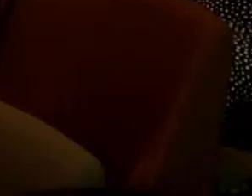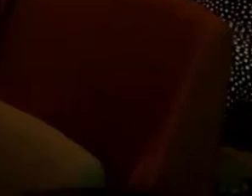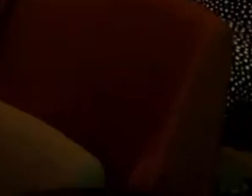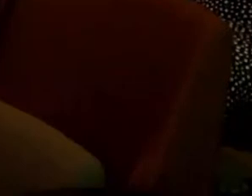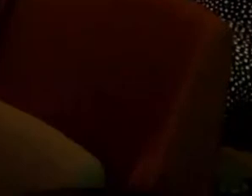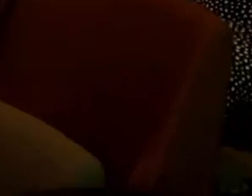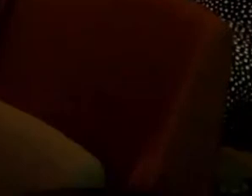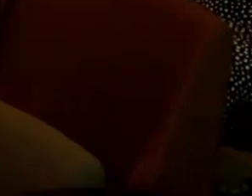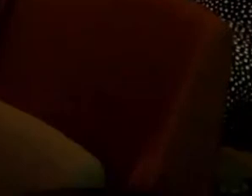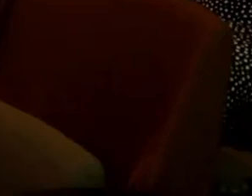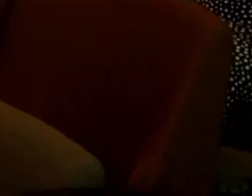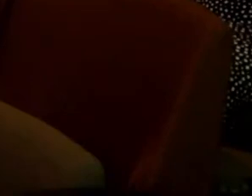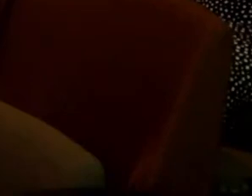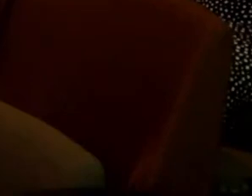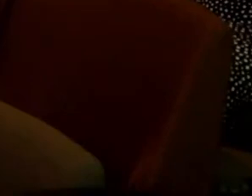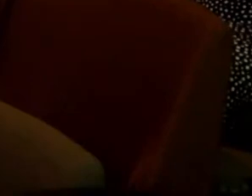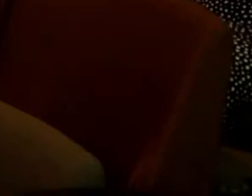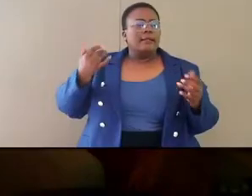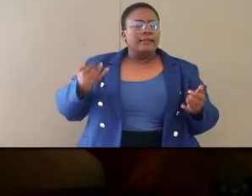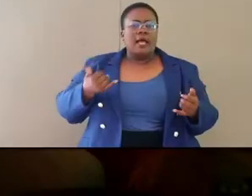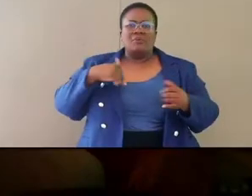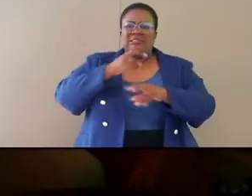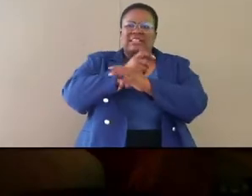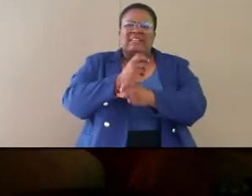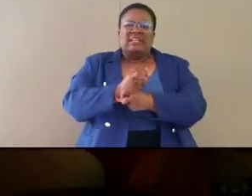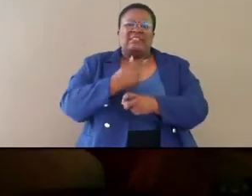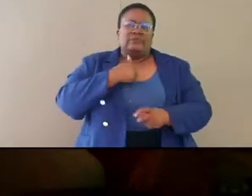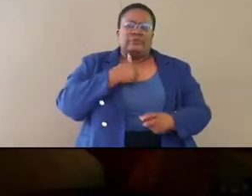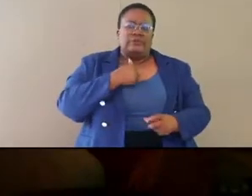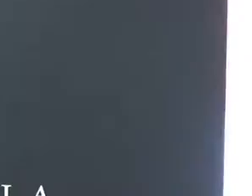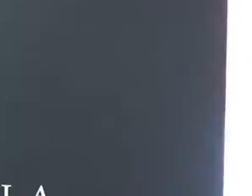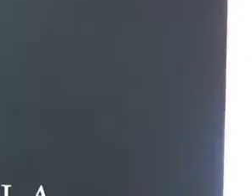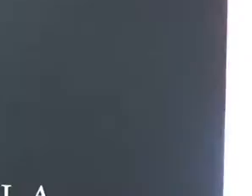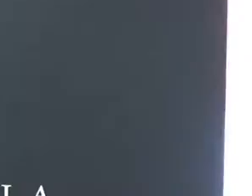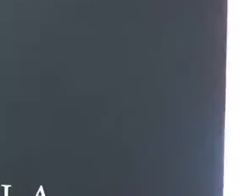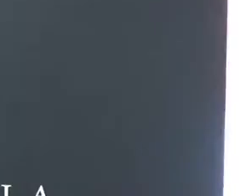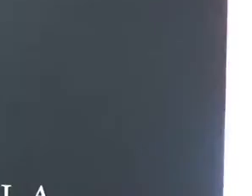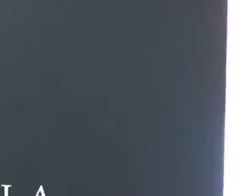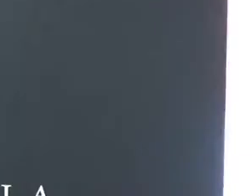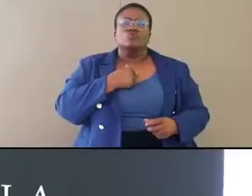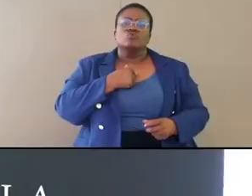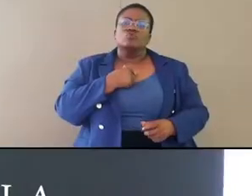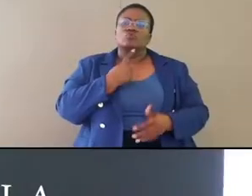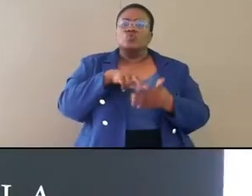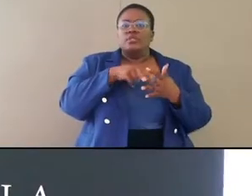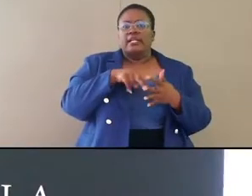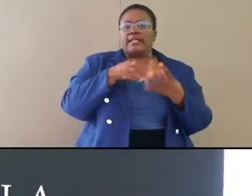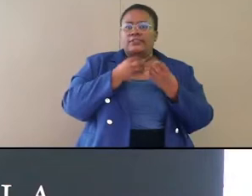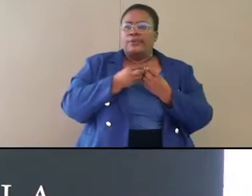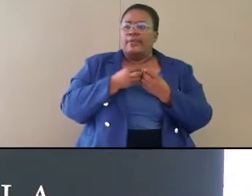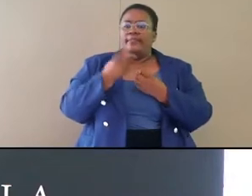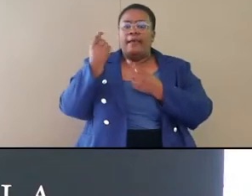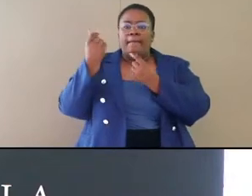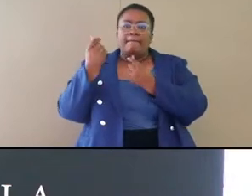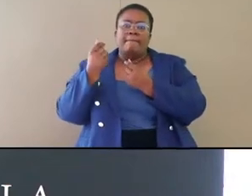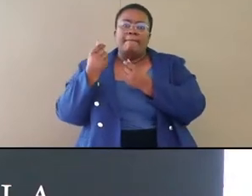is what has made it not extremely difficult for me to dance with the Minister of Finance.